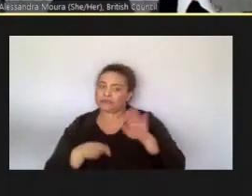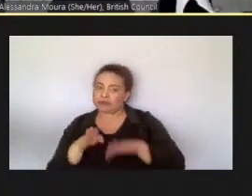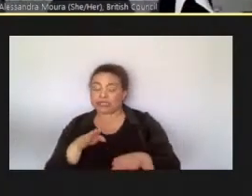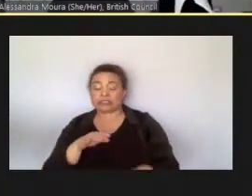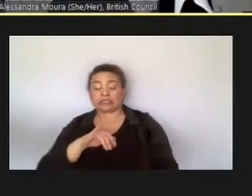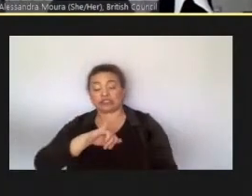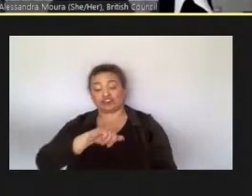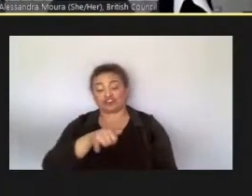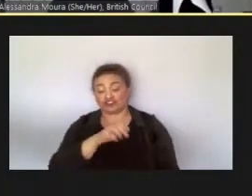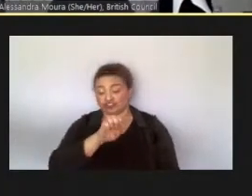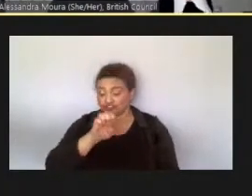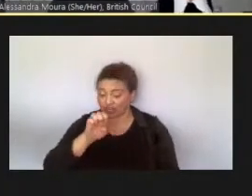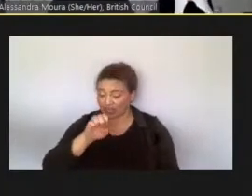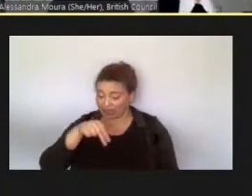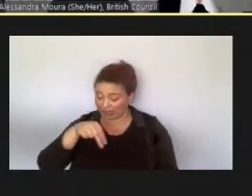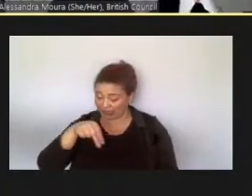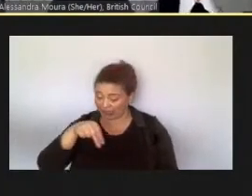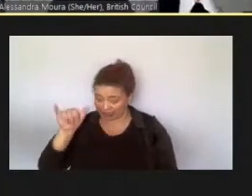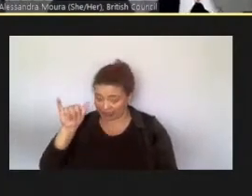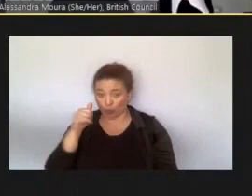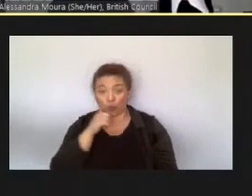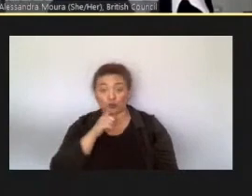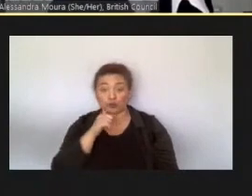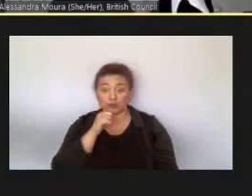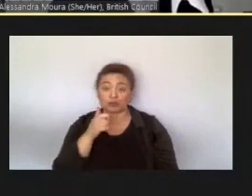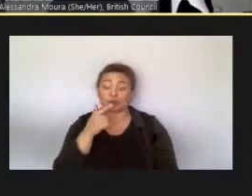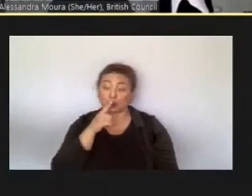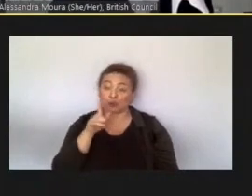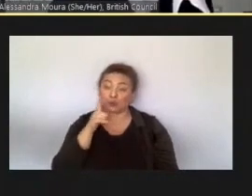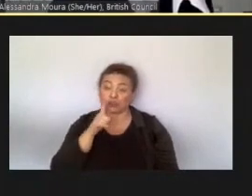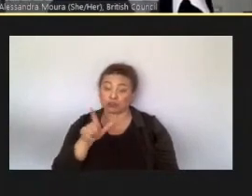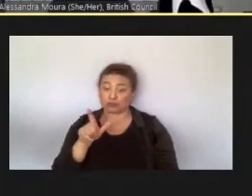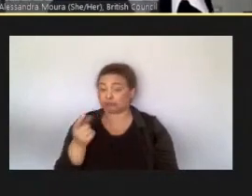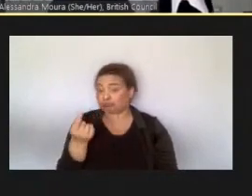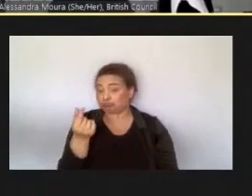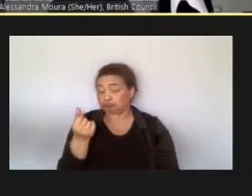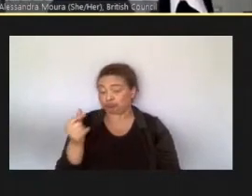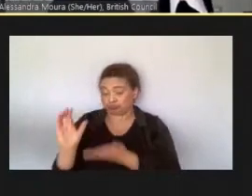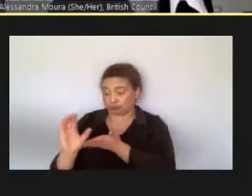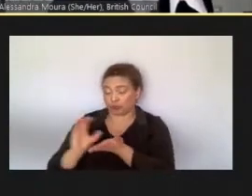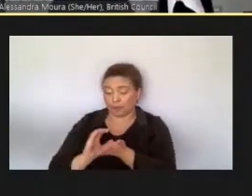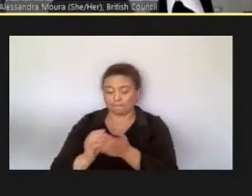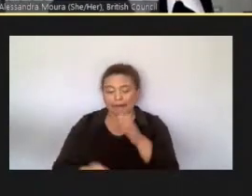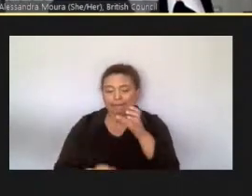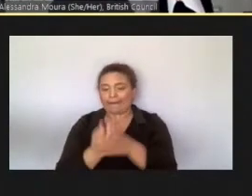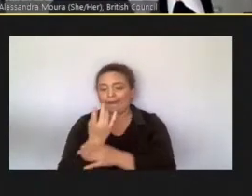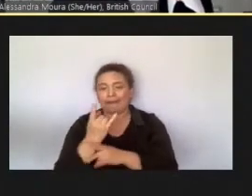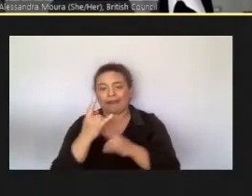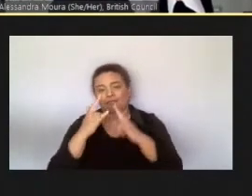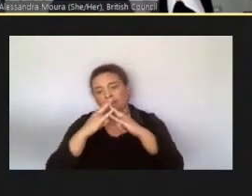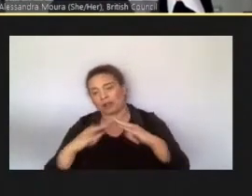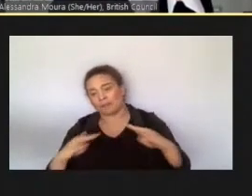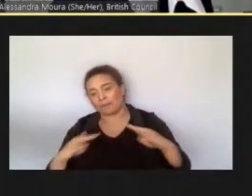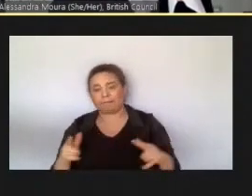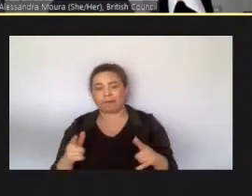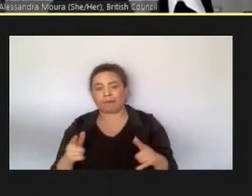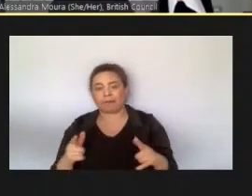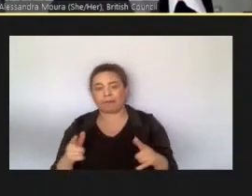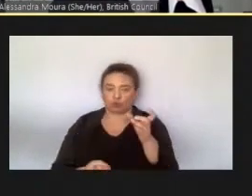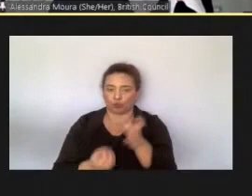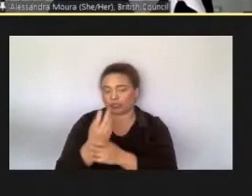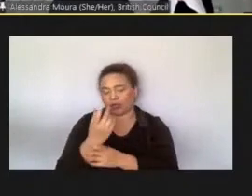well. So to create this environment, this welcoming and maybe more a fun